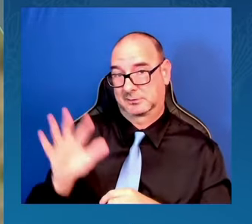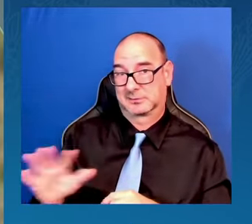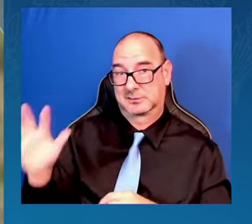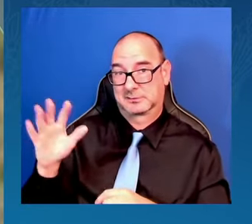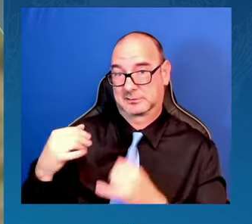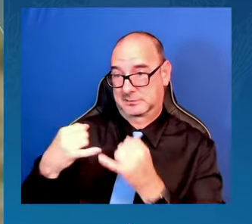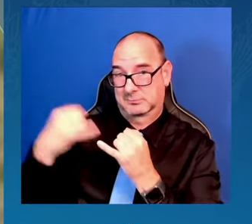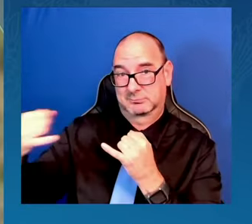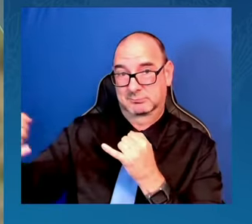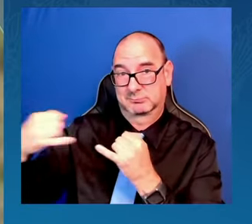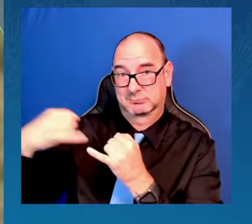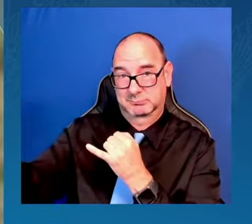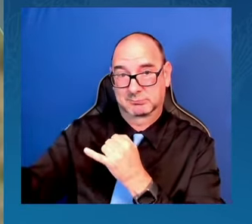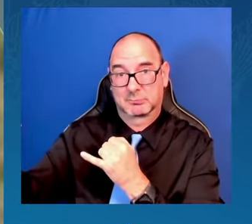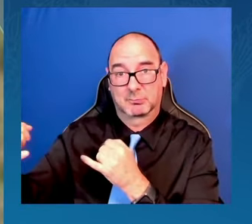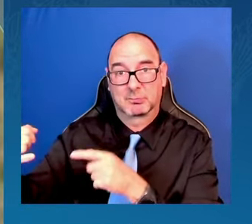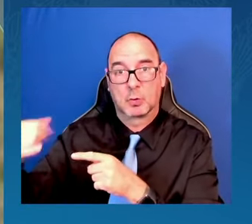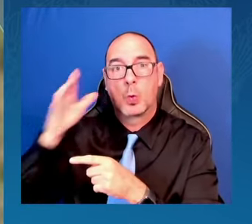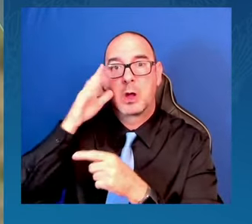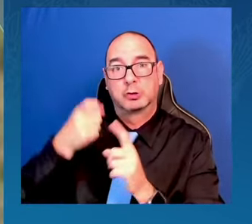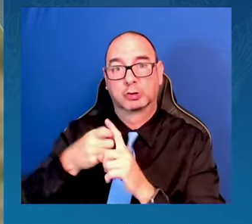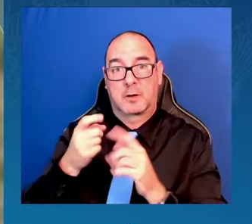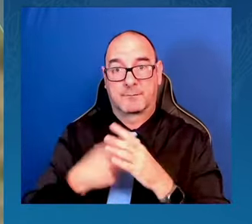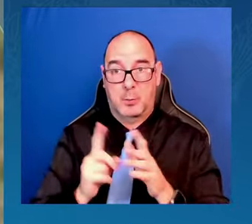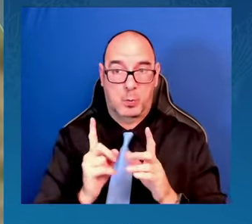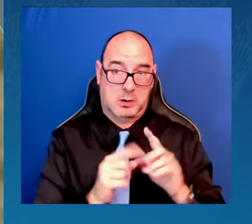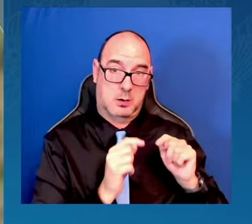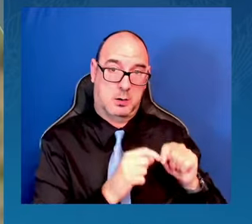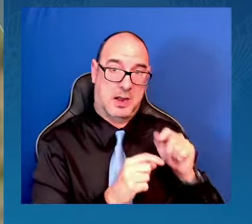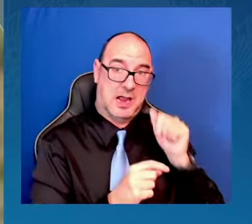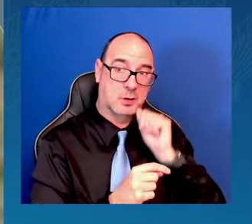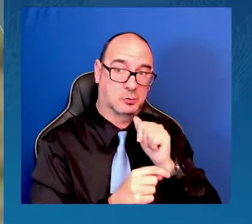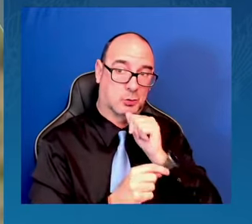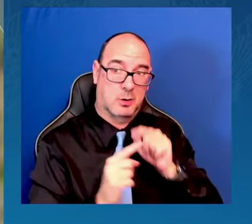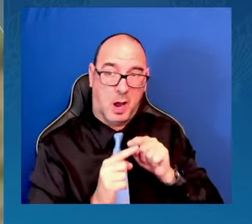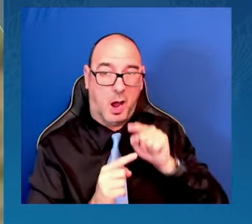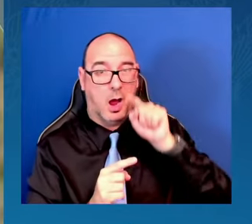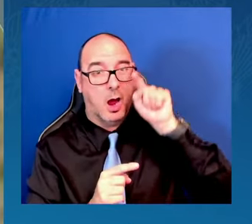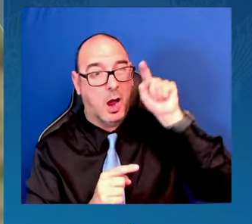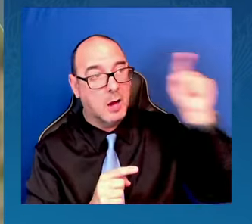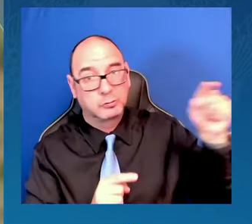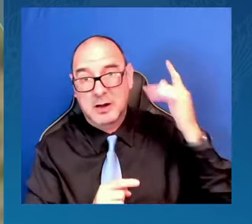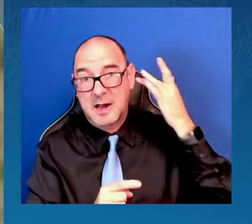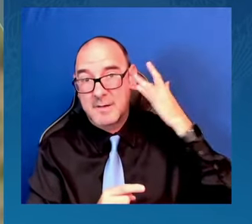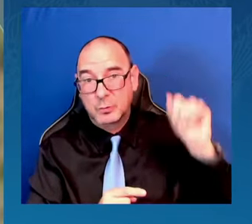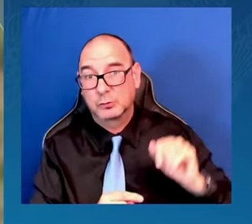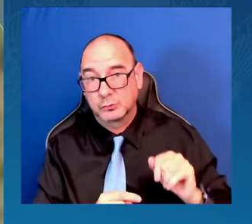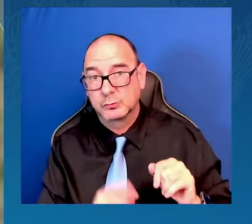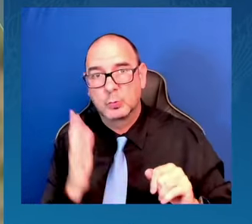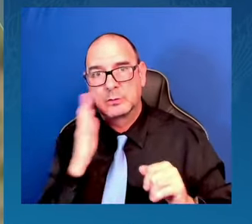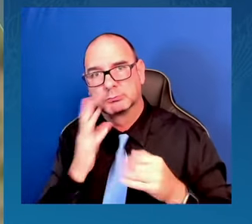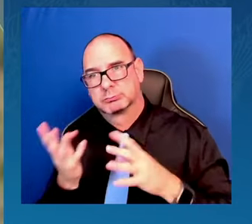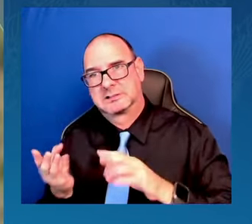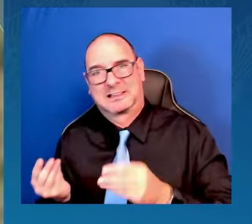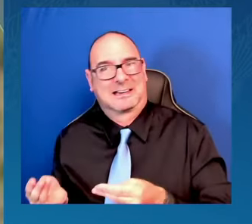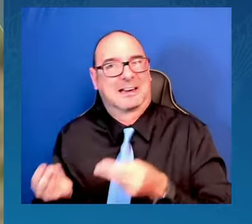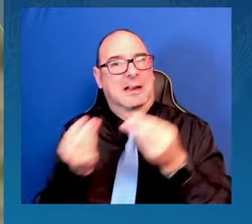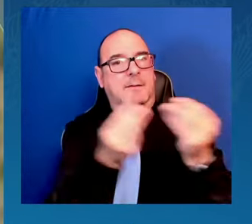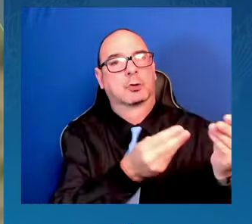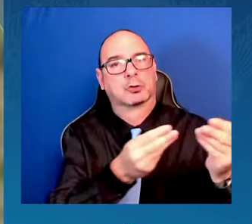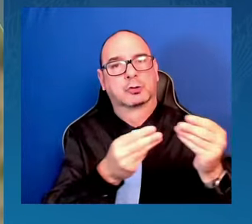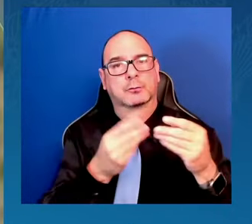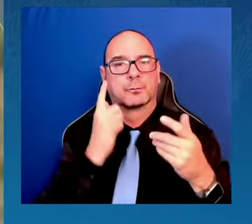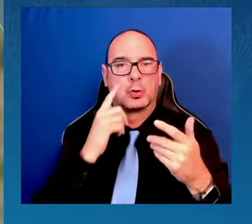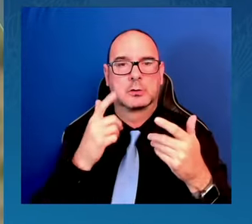from Arizona to California. It will deliver electricity from wind and solar farms out here